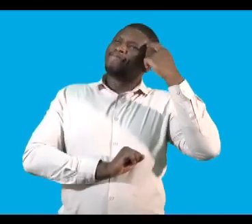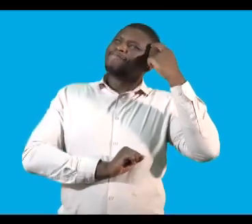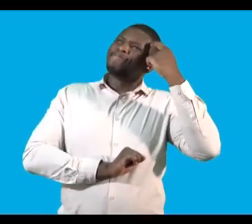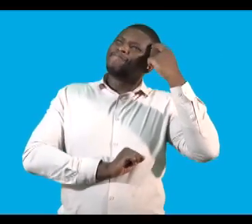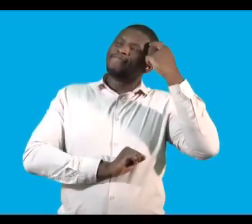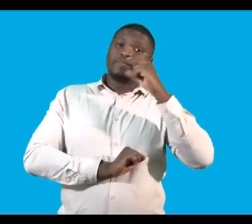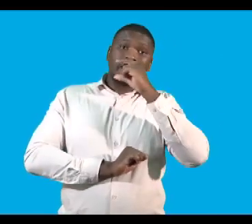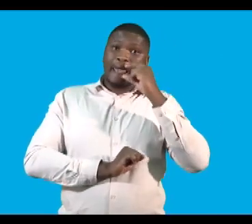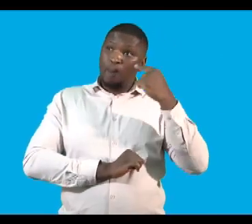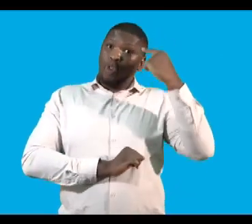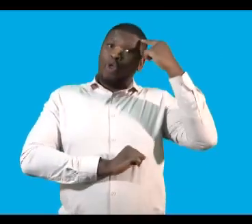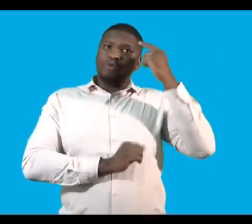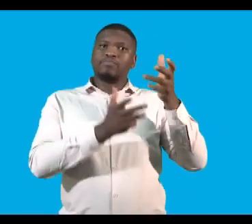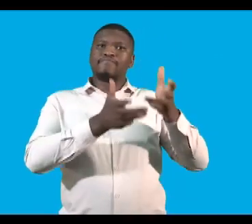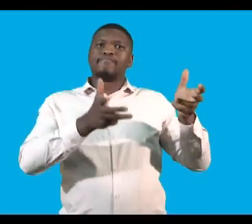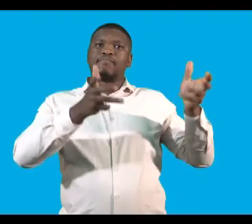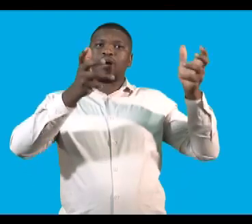called a thought bubble.